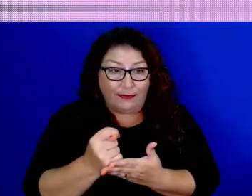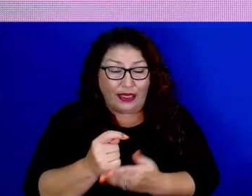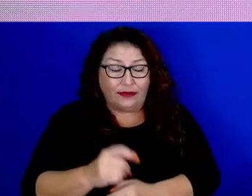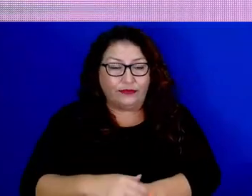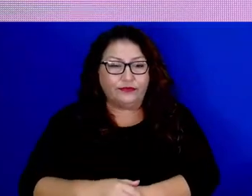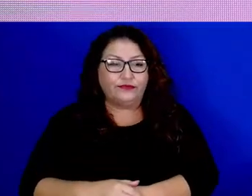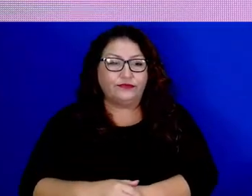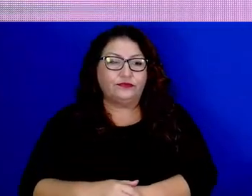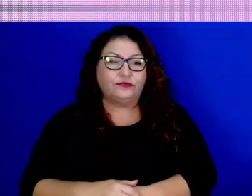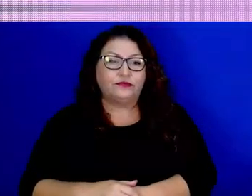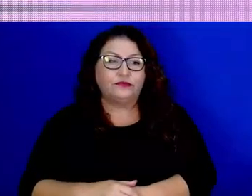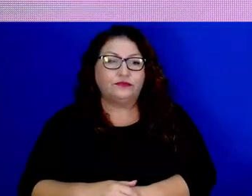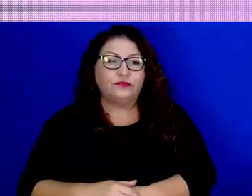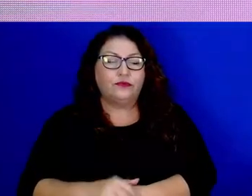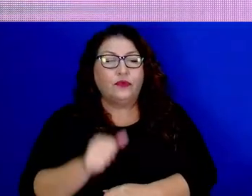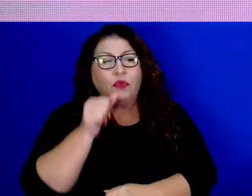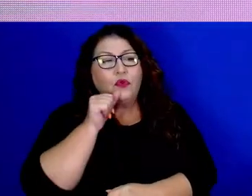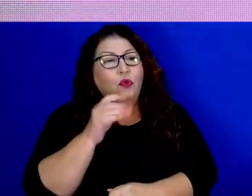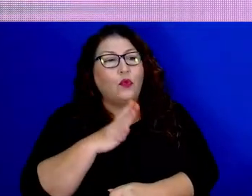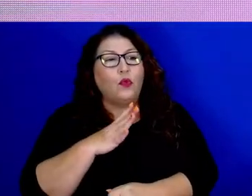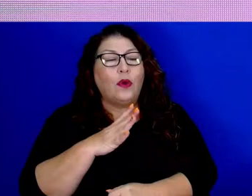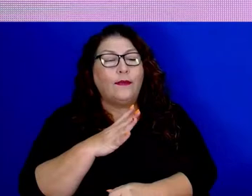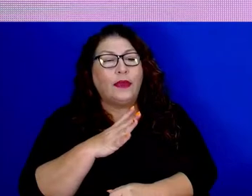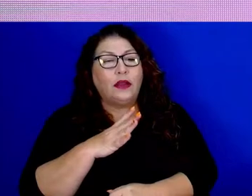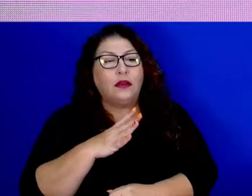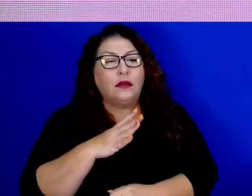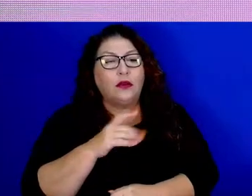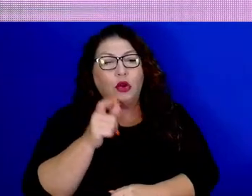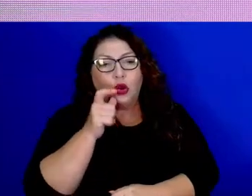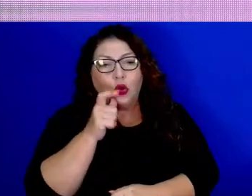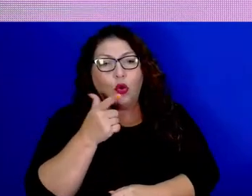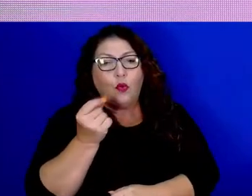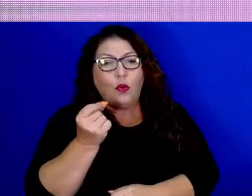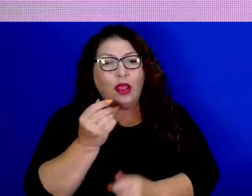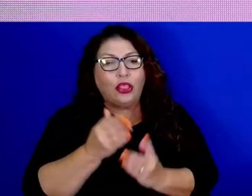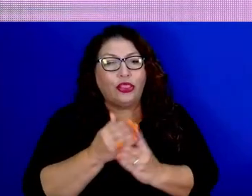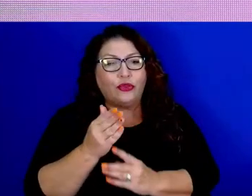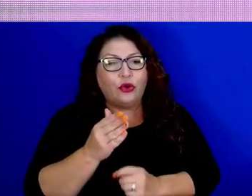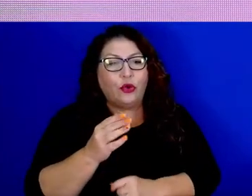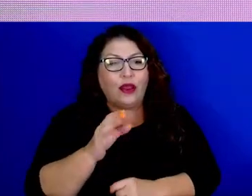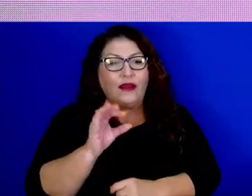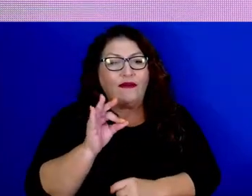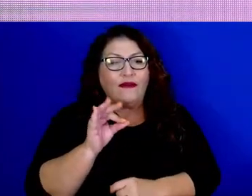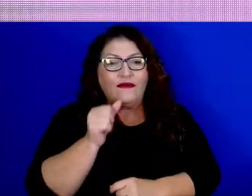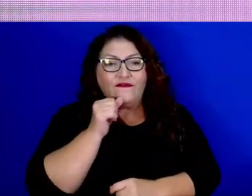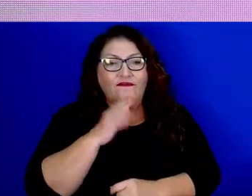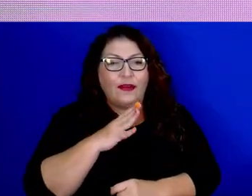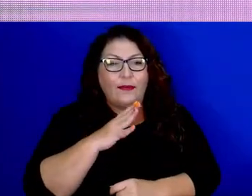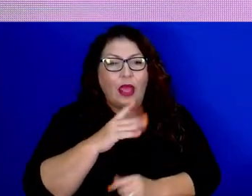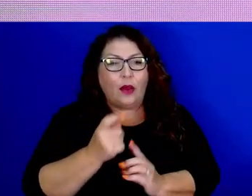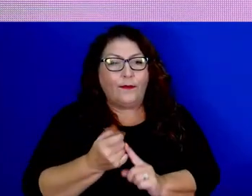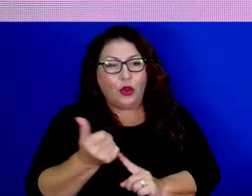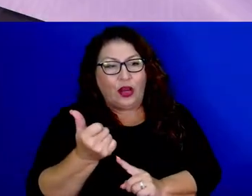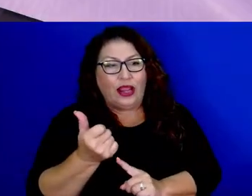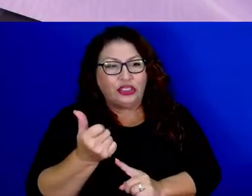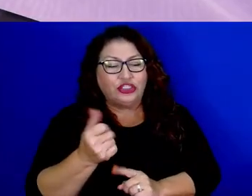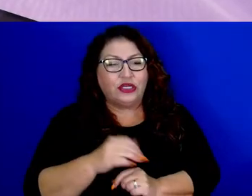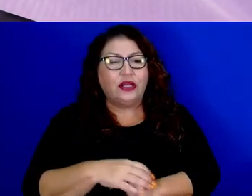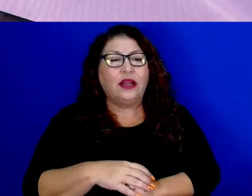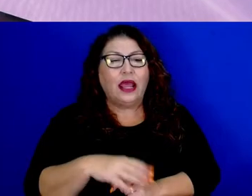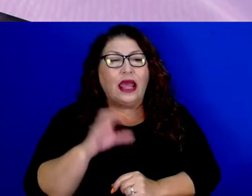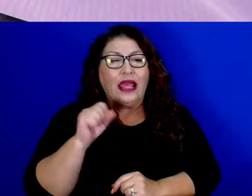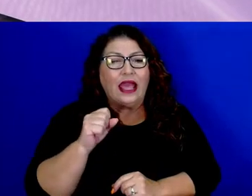Women who have undergone female genital mutilation can face humiliating experiences